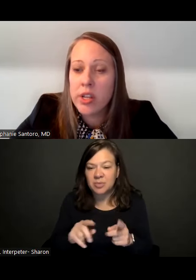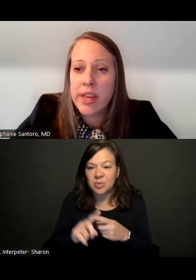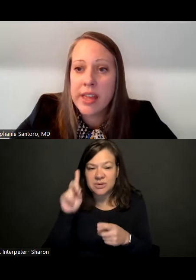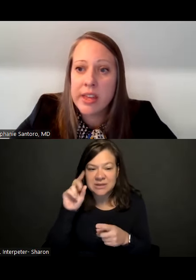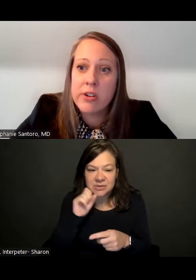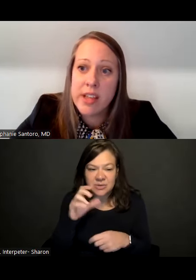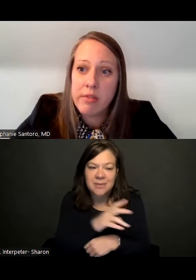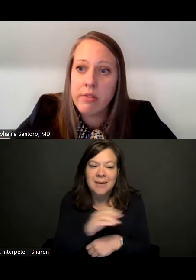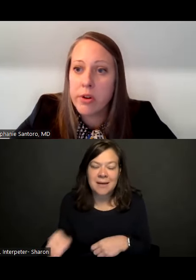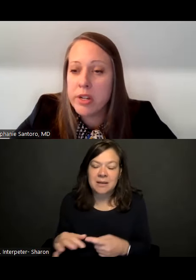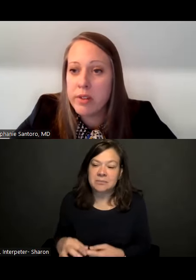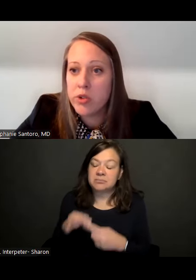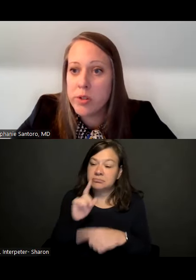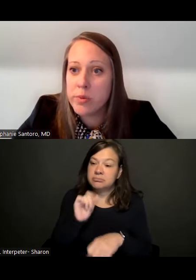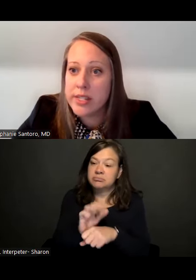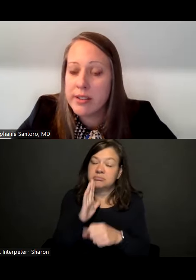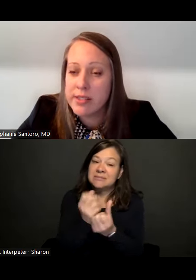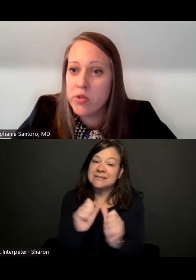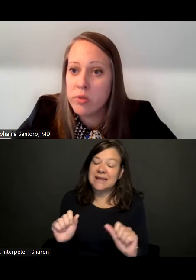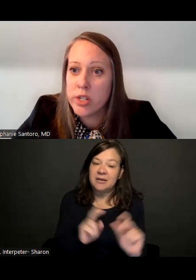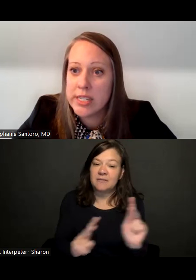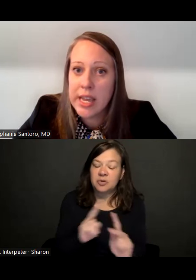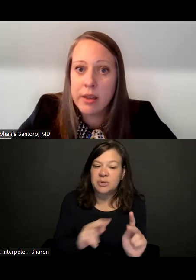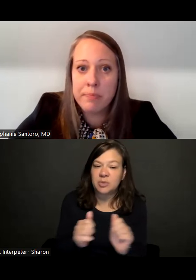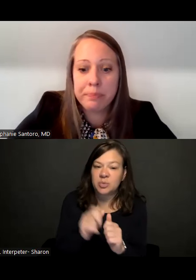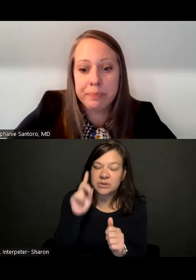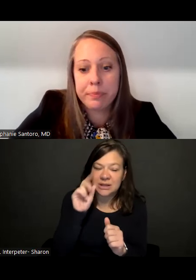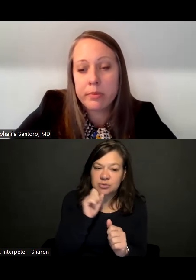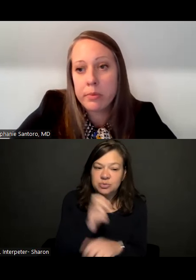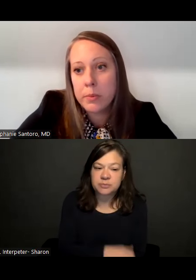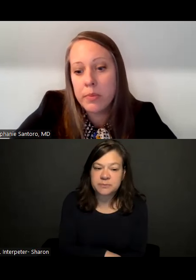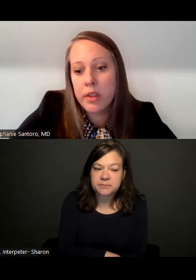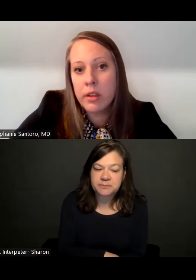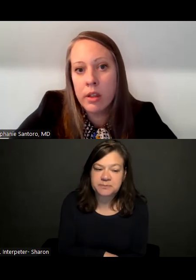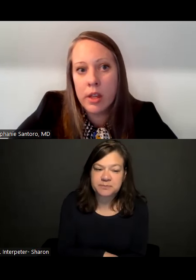sure that they're safe for individuals with Down syndrome to take.